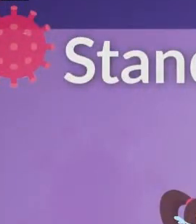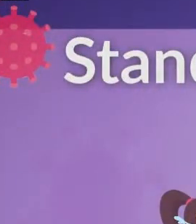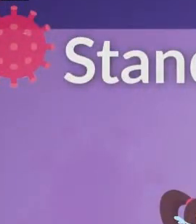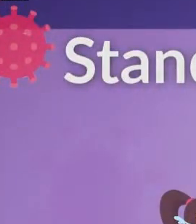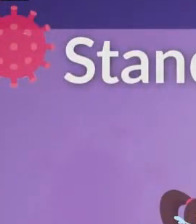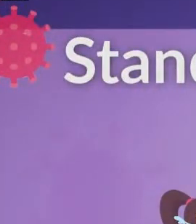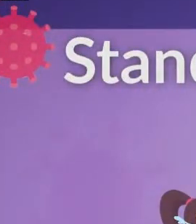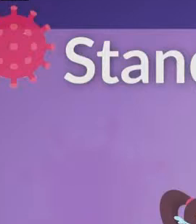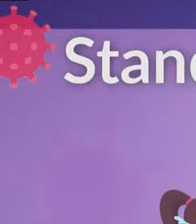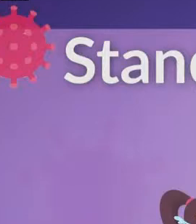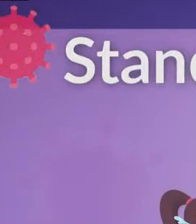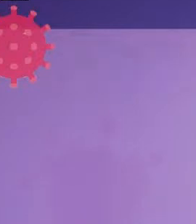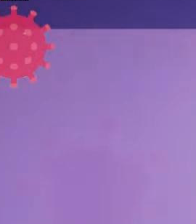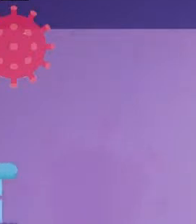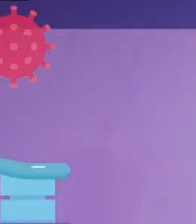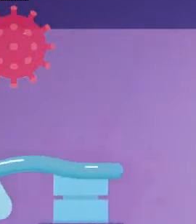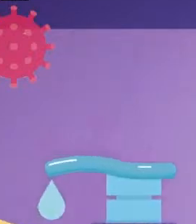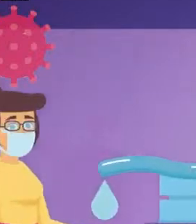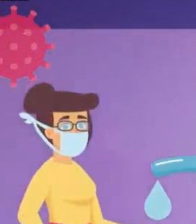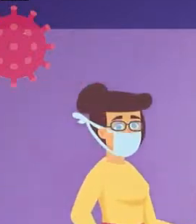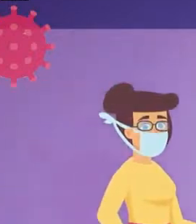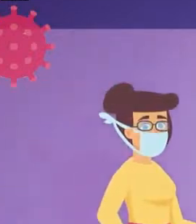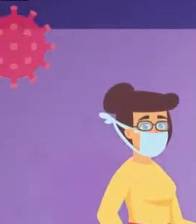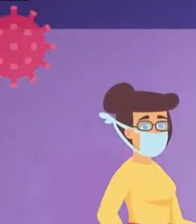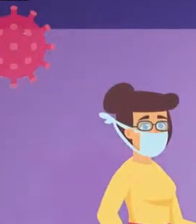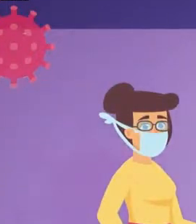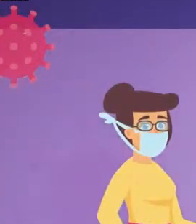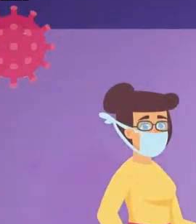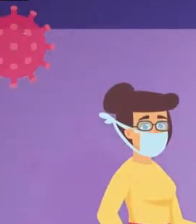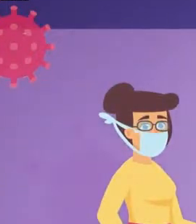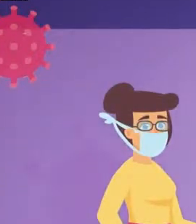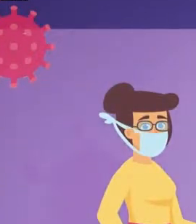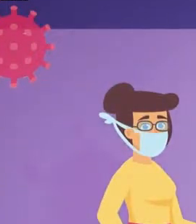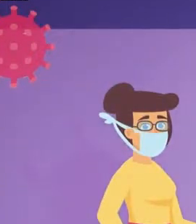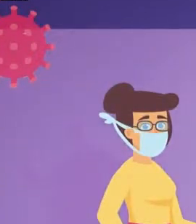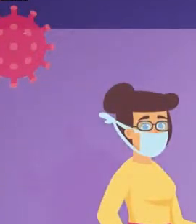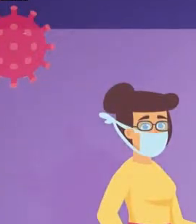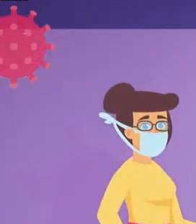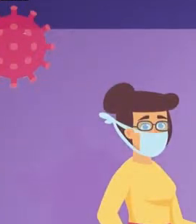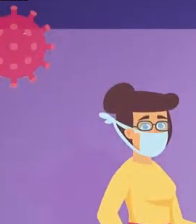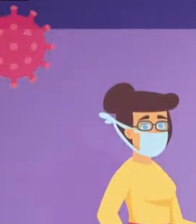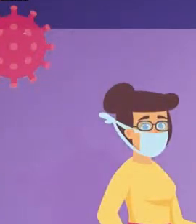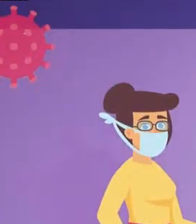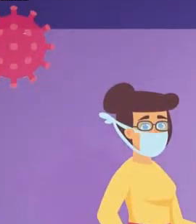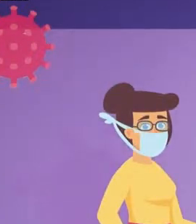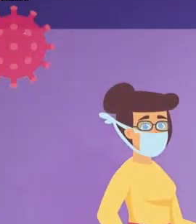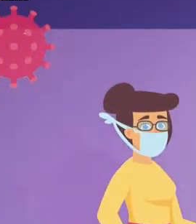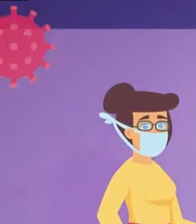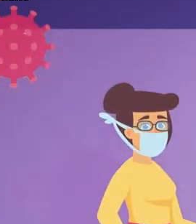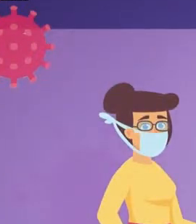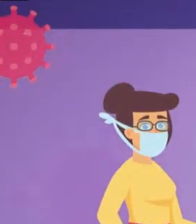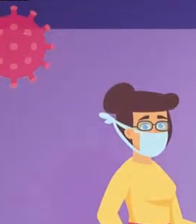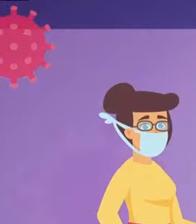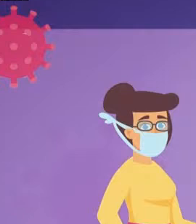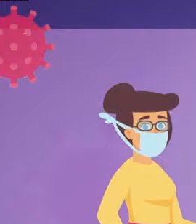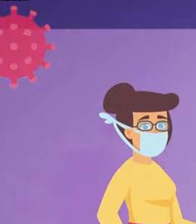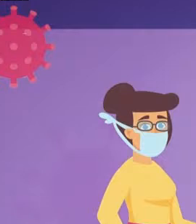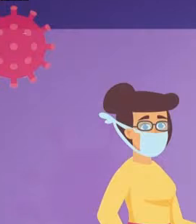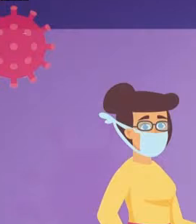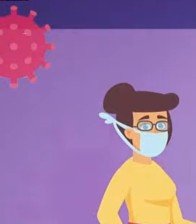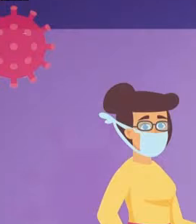tap option to pay for items. After leaving the store, give your hands a good squirt with a sanitizer again that contains at